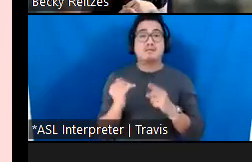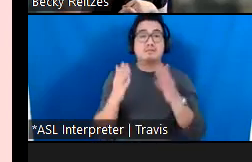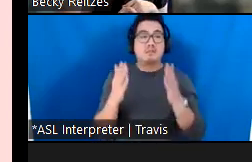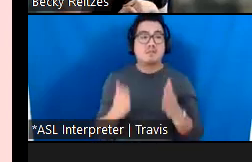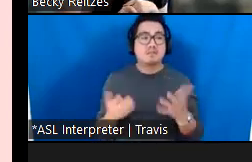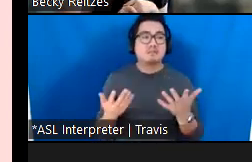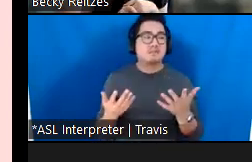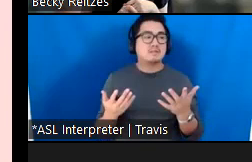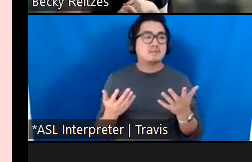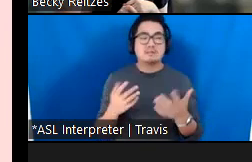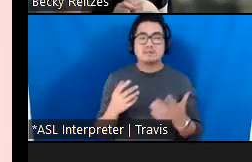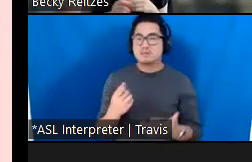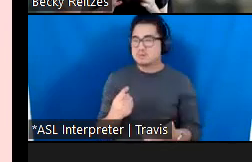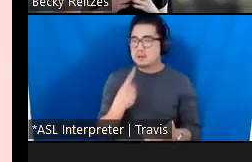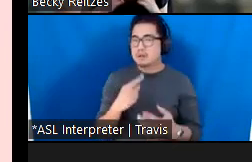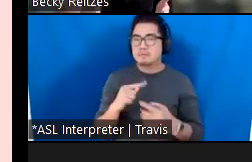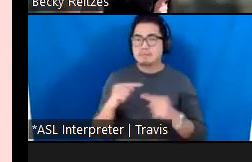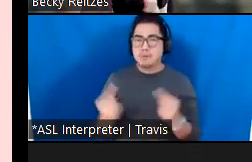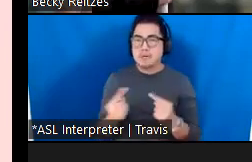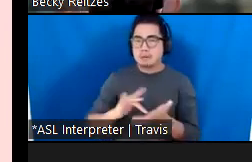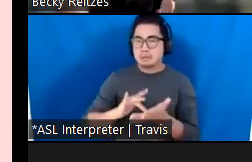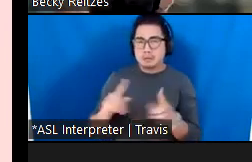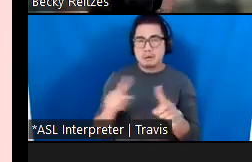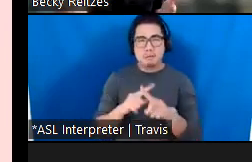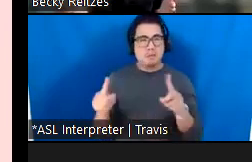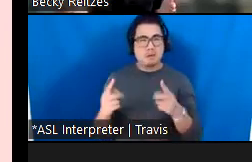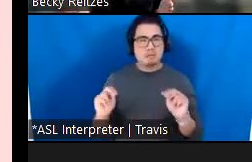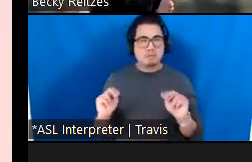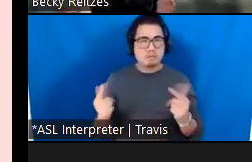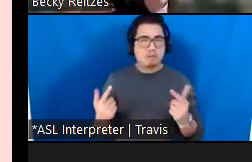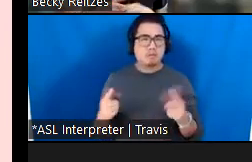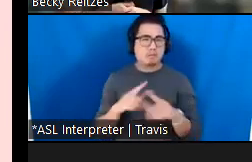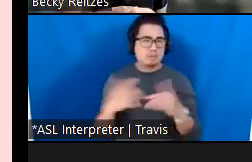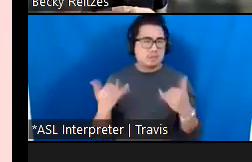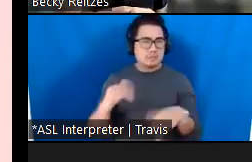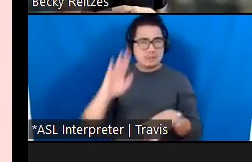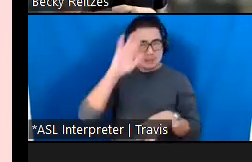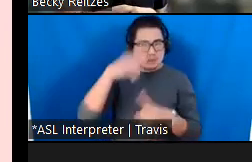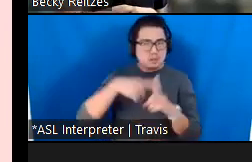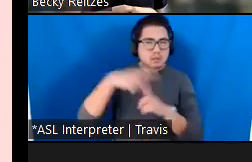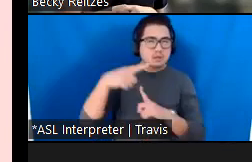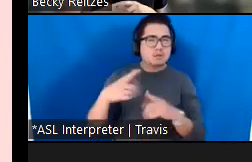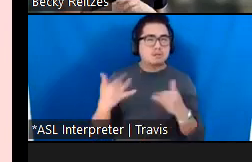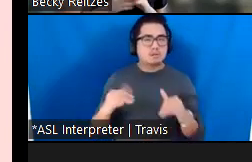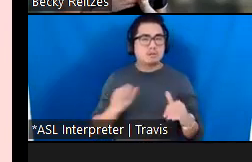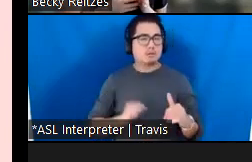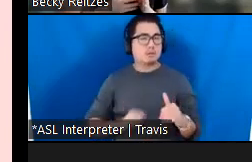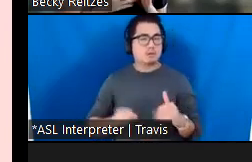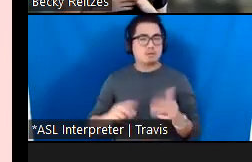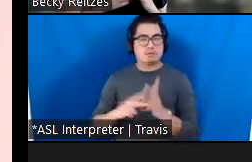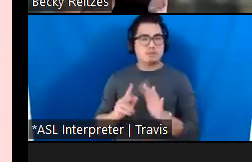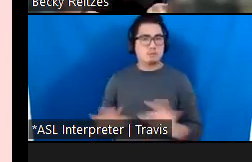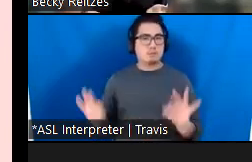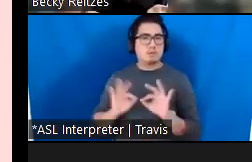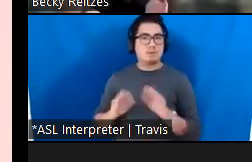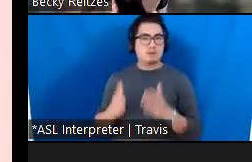that, then they do need to continue to isolate. If their symptoms